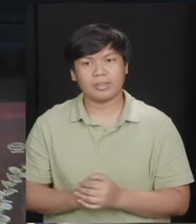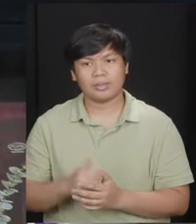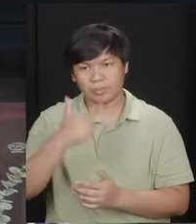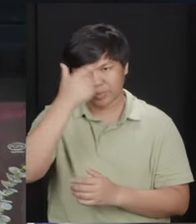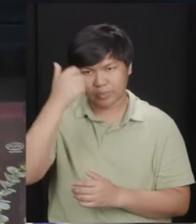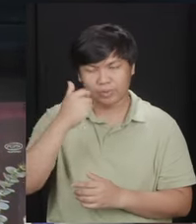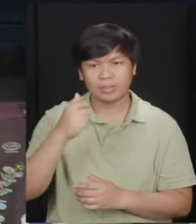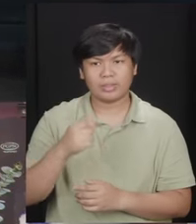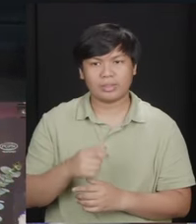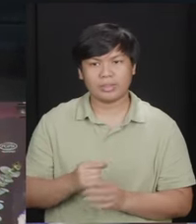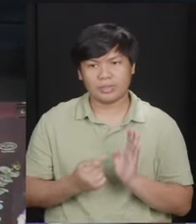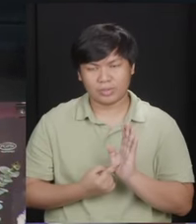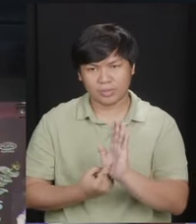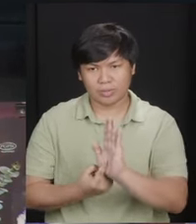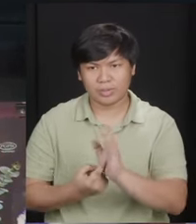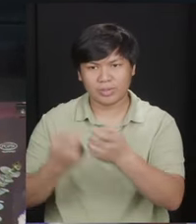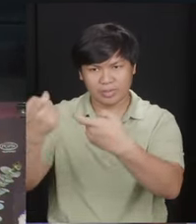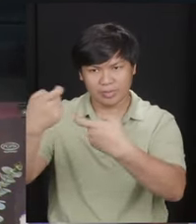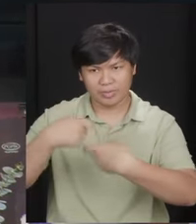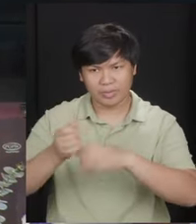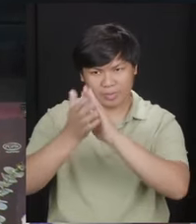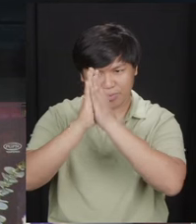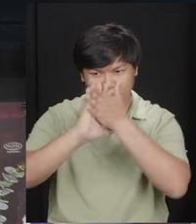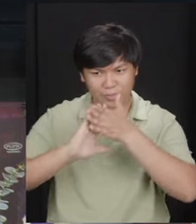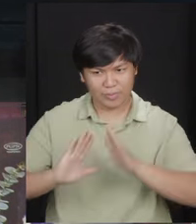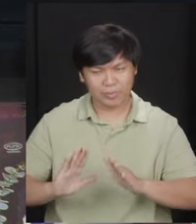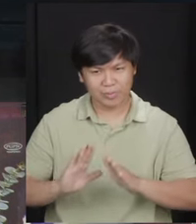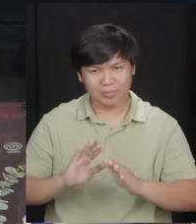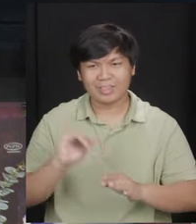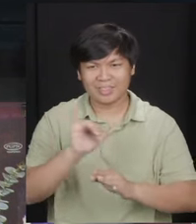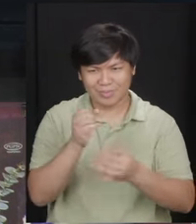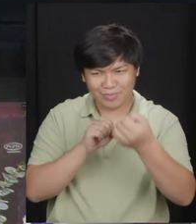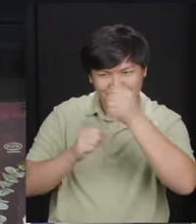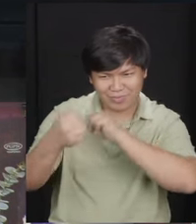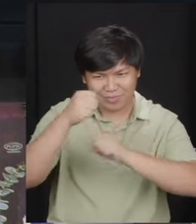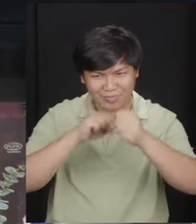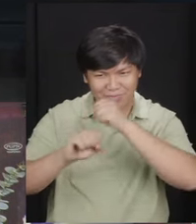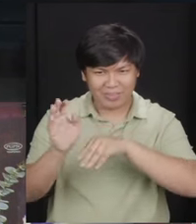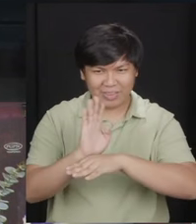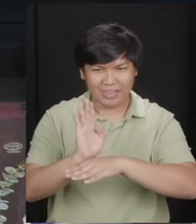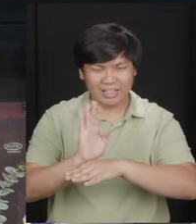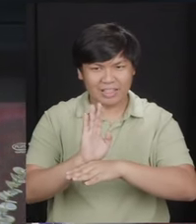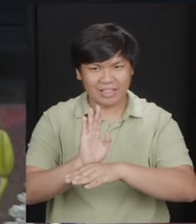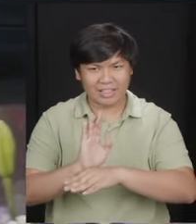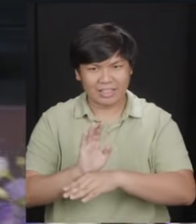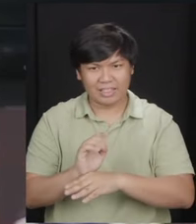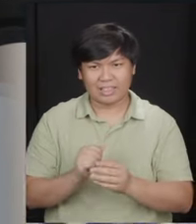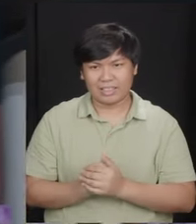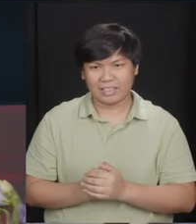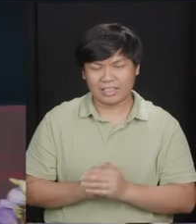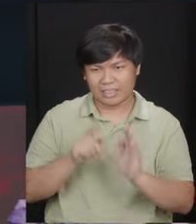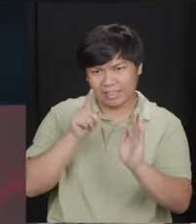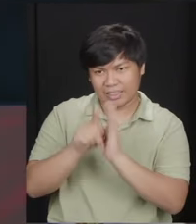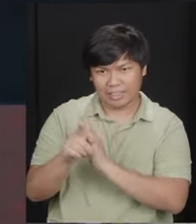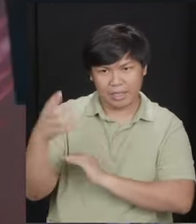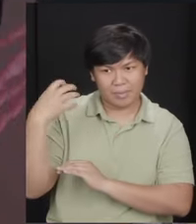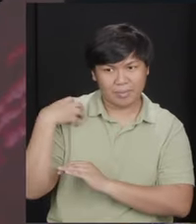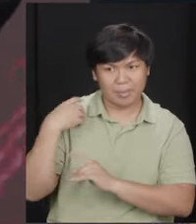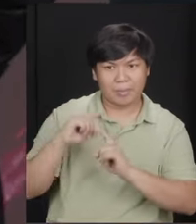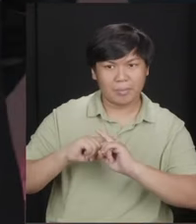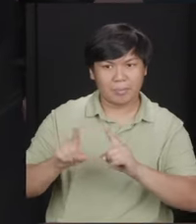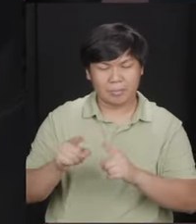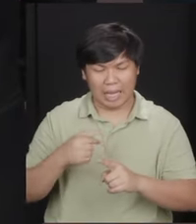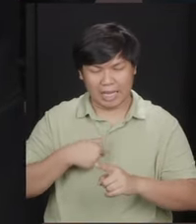it will rob you of inner peace. So it reminds you of Kung Fu movies, right? Where the guy will kill the one who killed his master, but he has